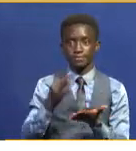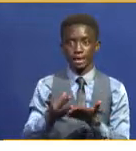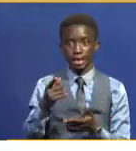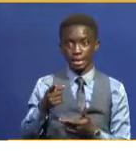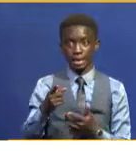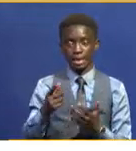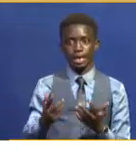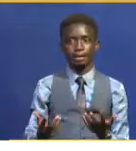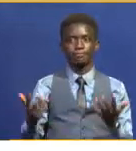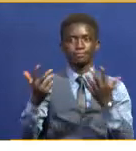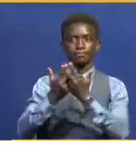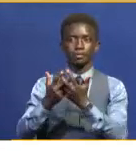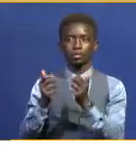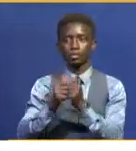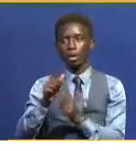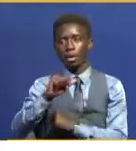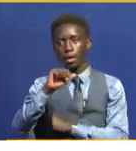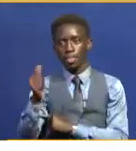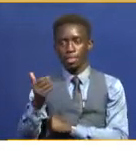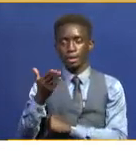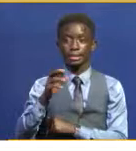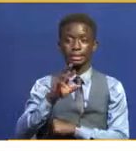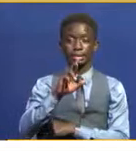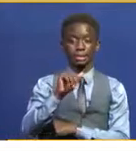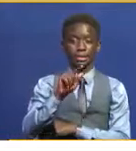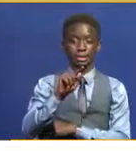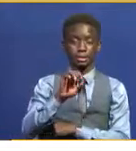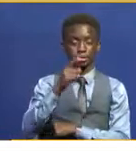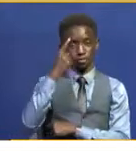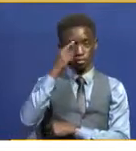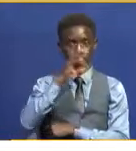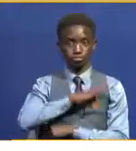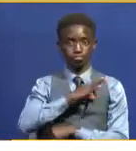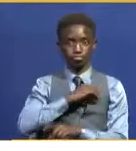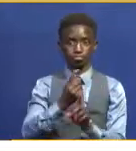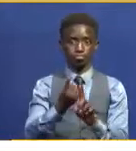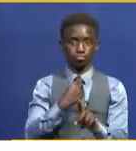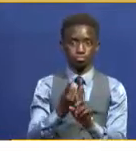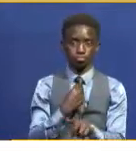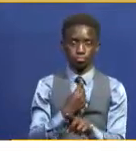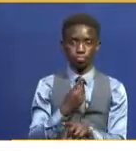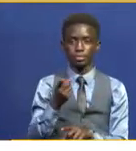now ties into to all the rest, is that the rate of return at which you're getting